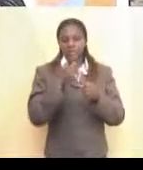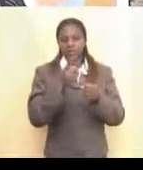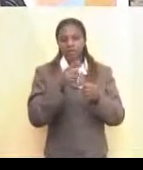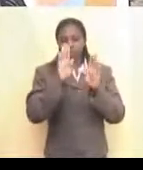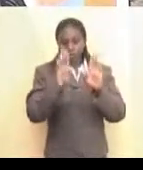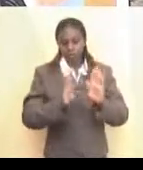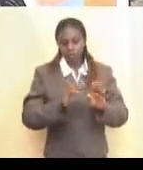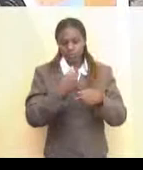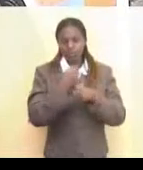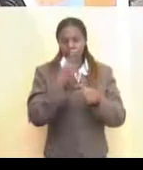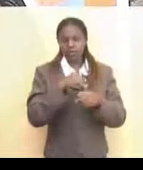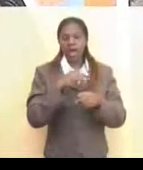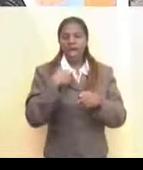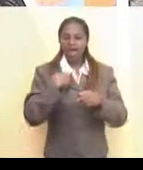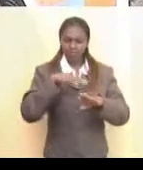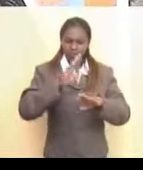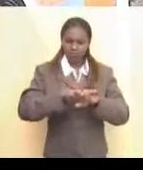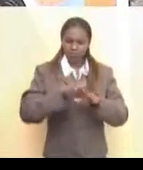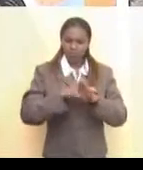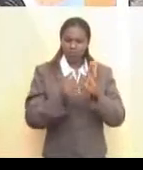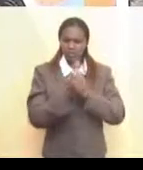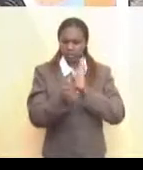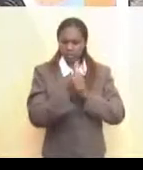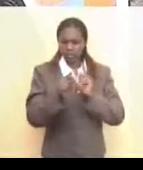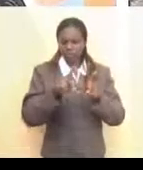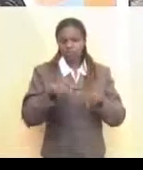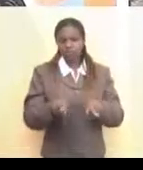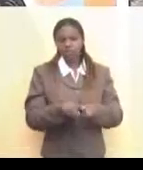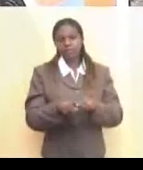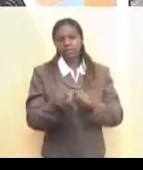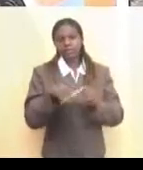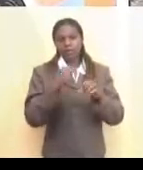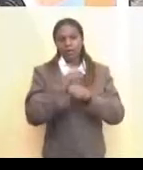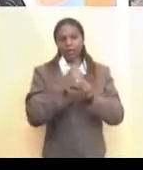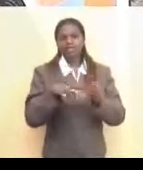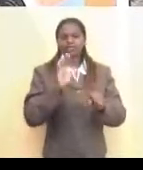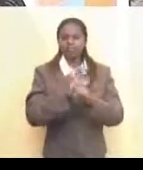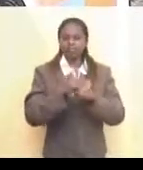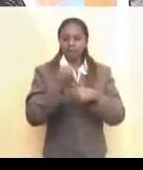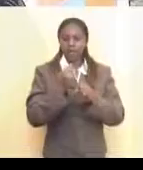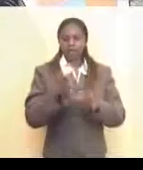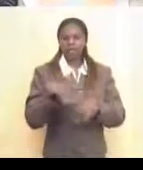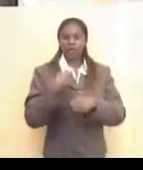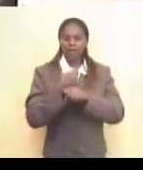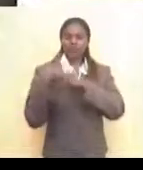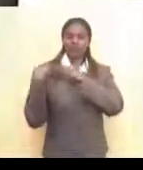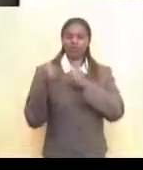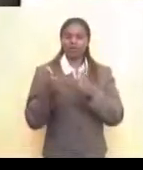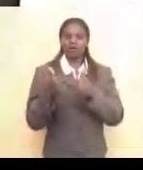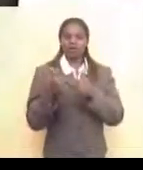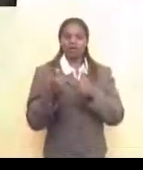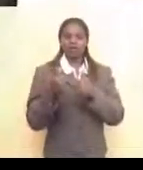have the requisite staff capacity to deal with the various issues. Most of the staff members are really committed to